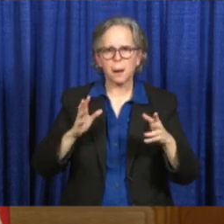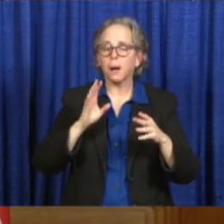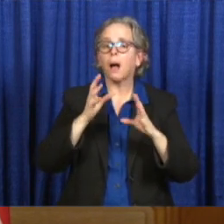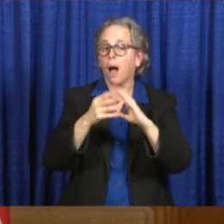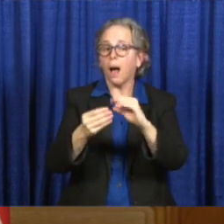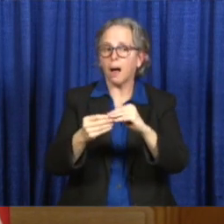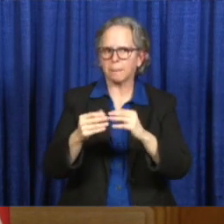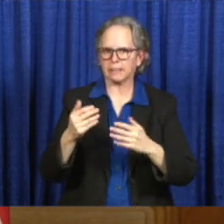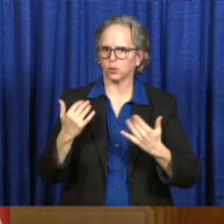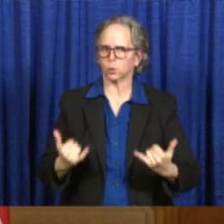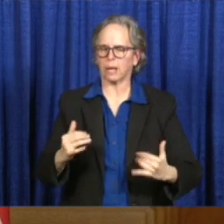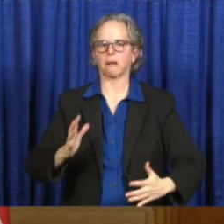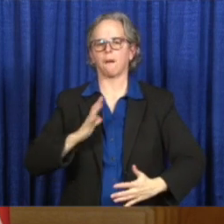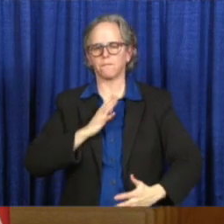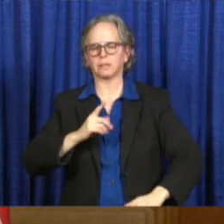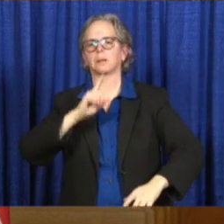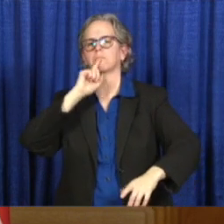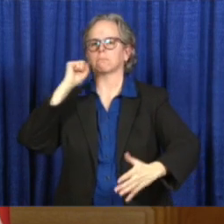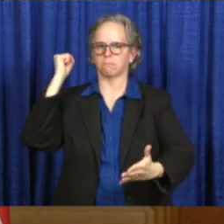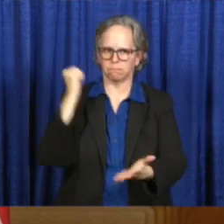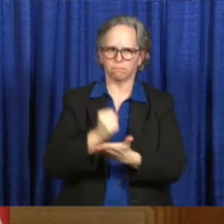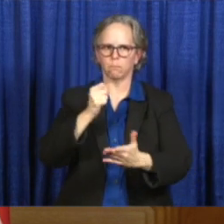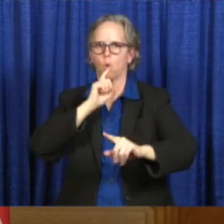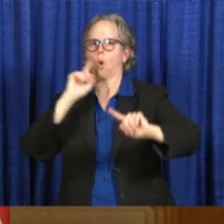order for our hospitals.